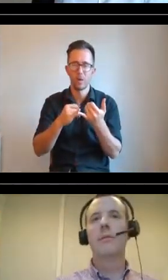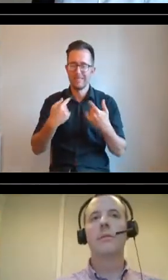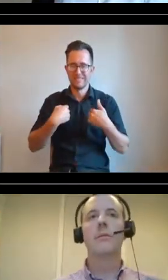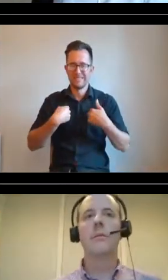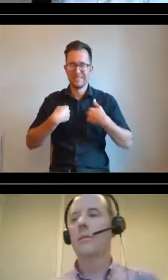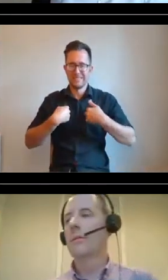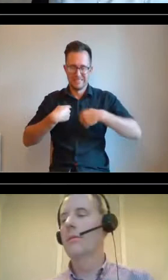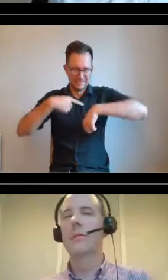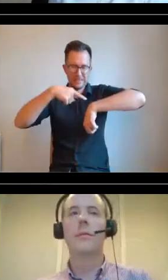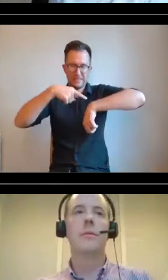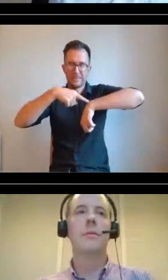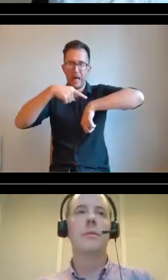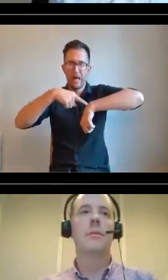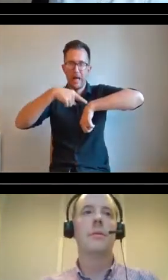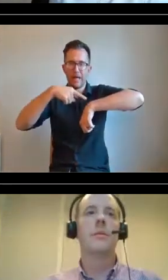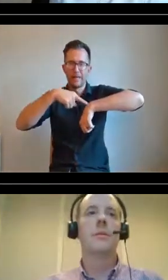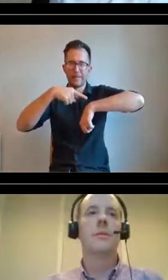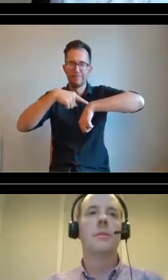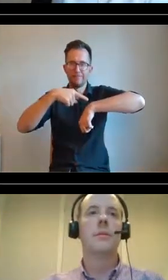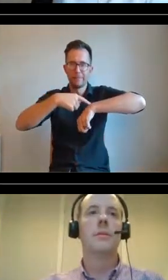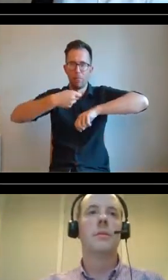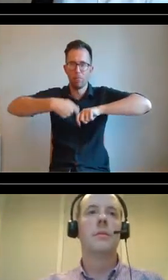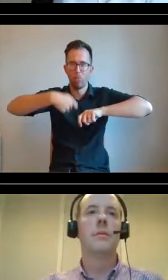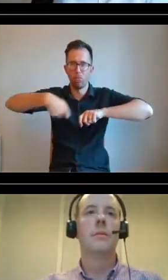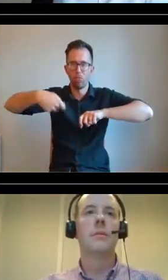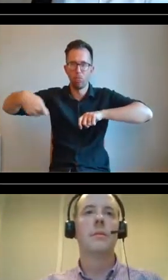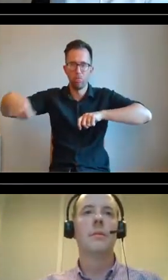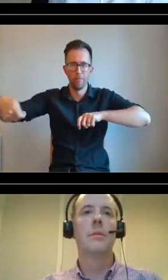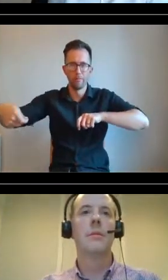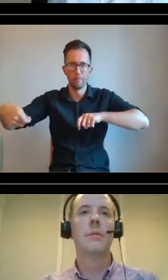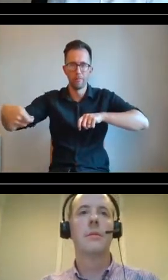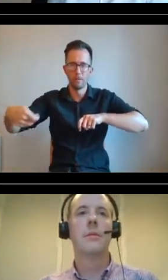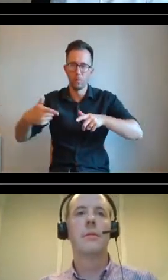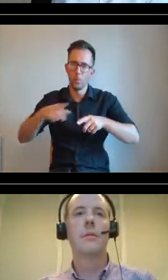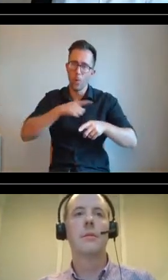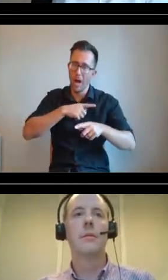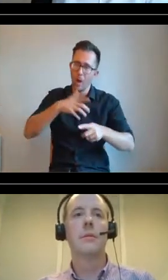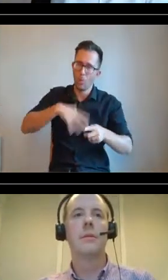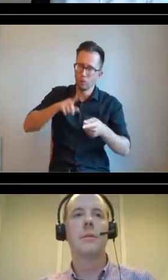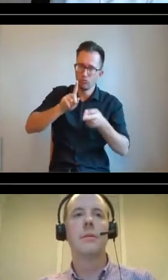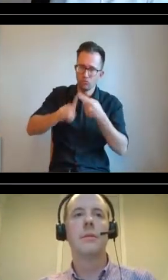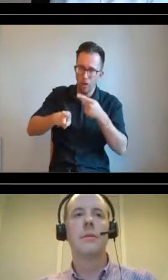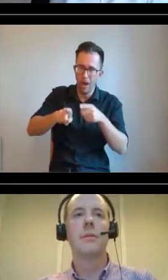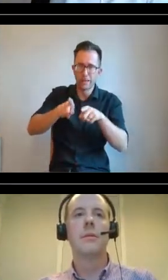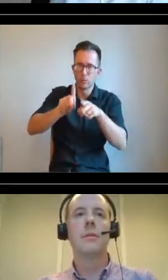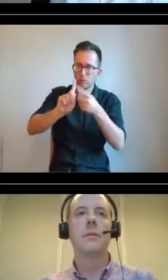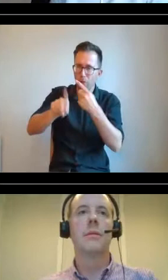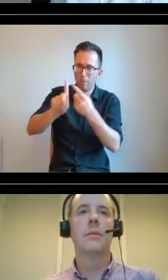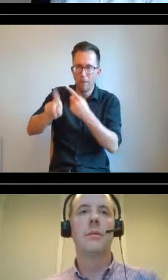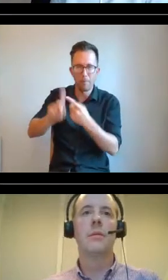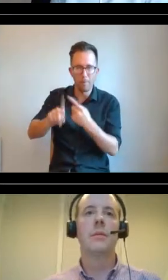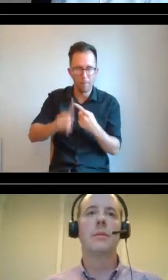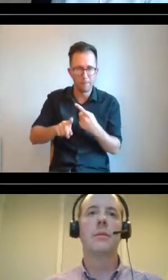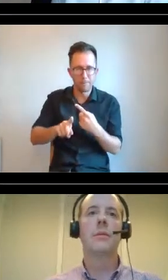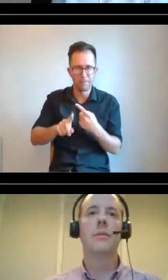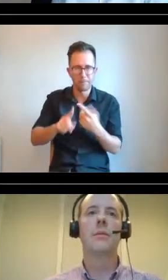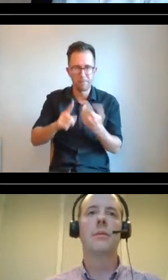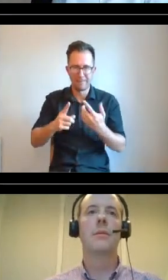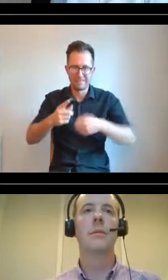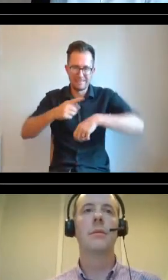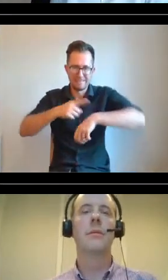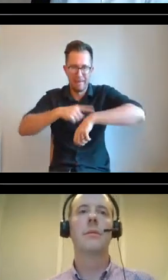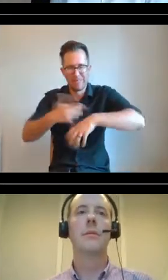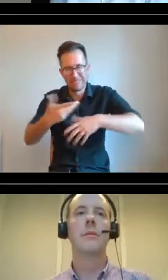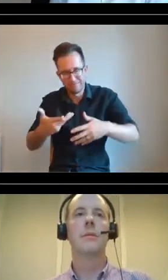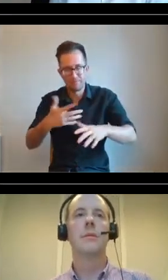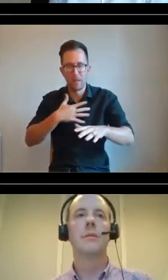we've overrun on time, and we did that deliberately so that we could take as many of your questions as possible. And our apologies to